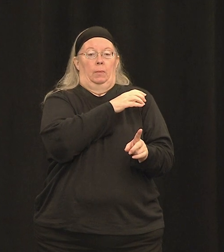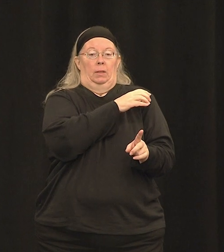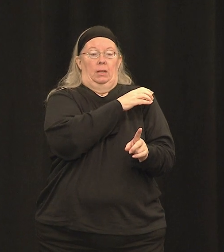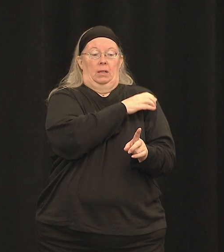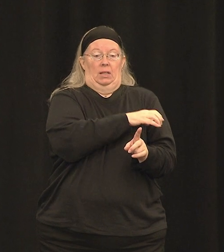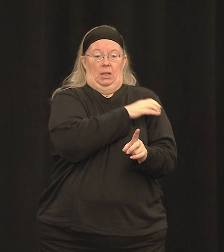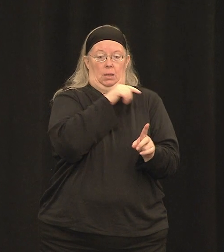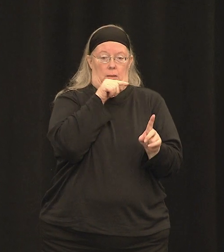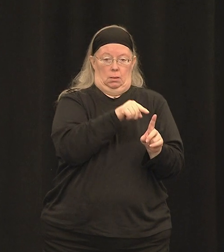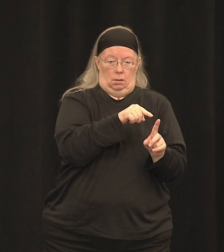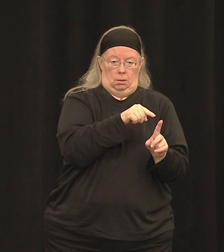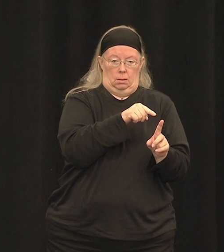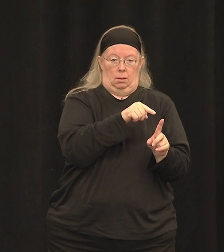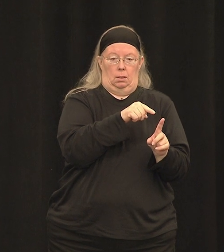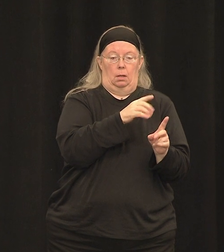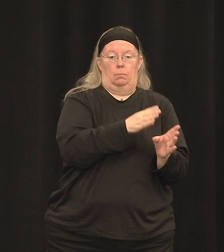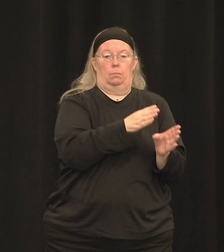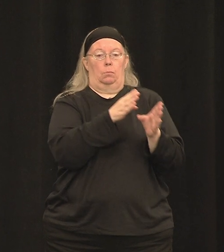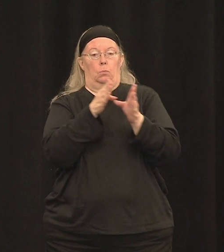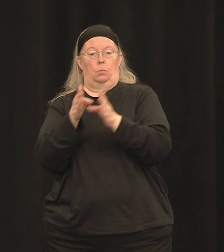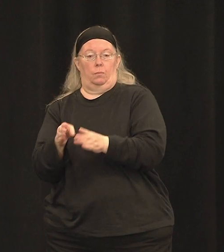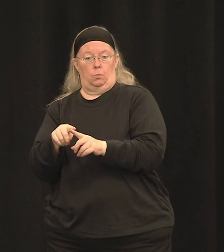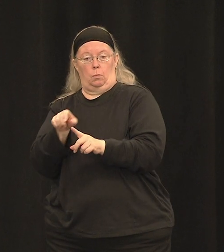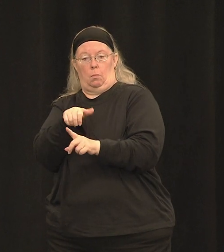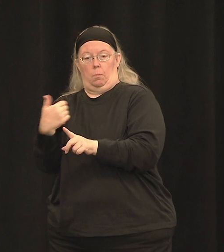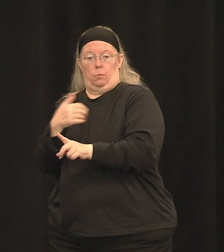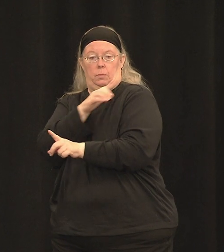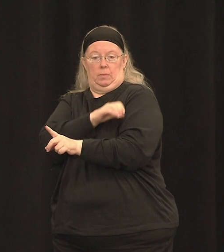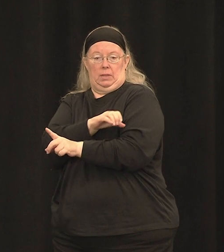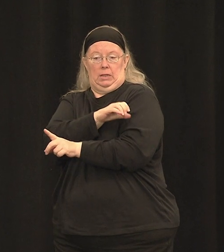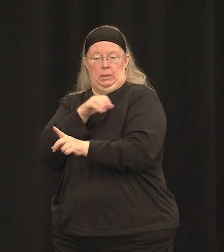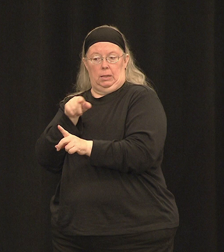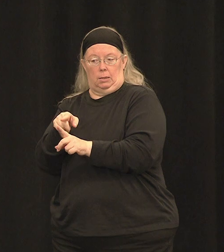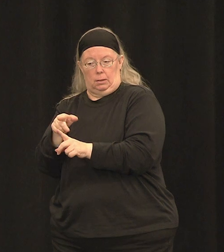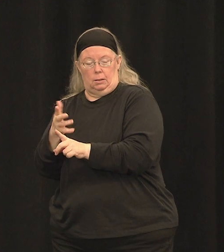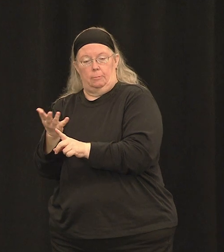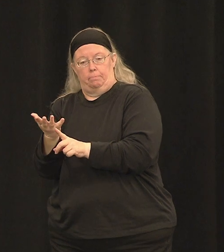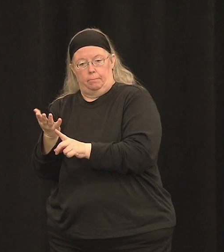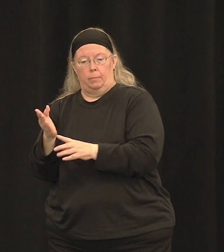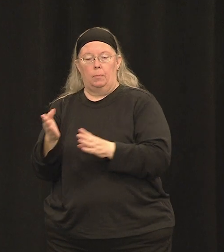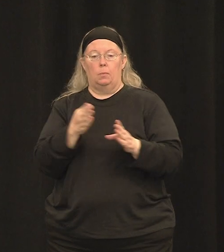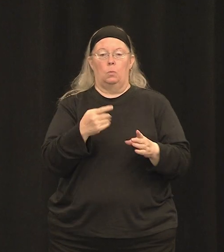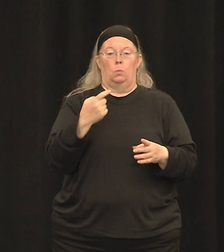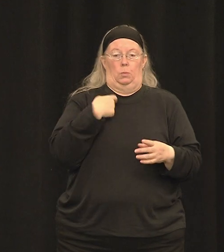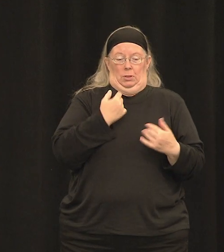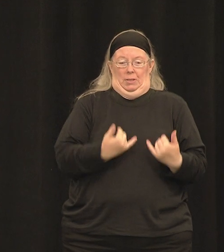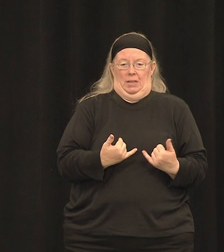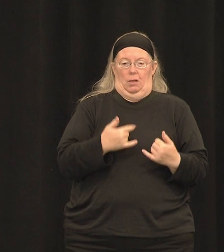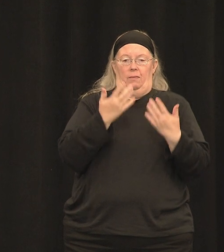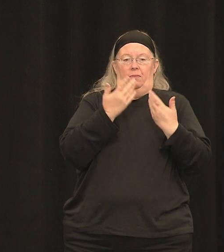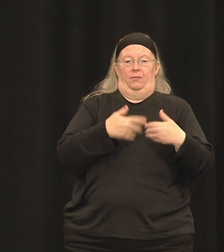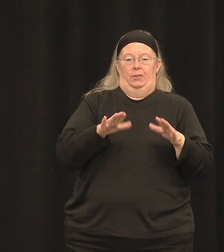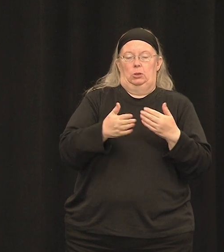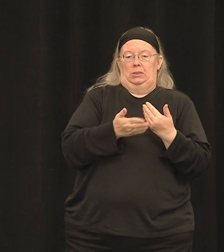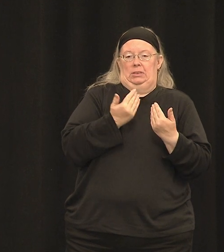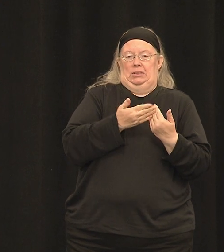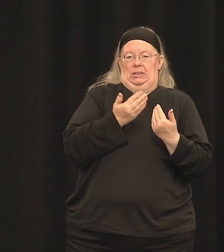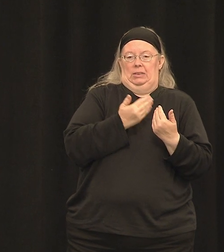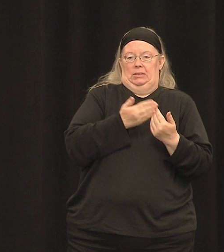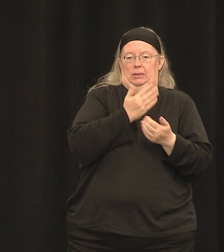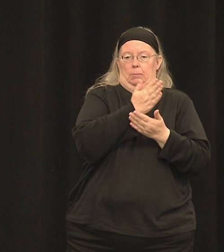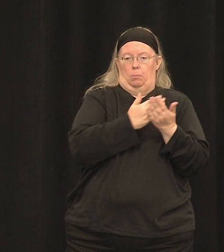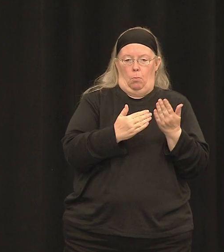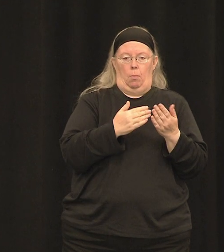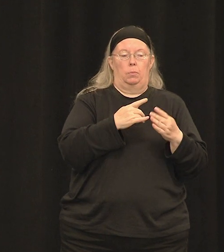almost through the easy part. But we are doing everything we can to overcome these obstacles and continue to hope for the